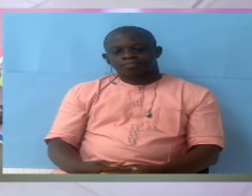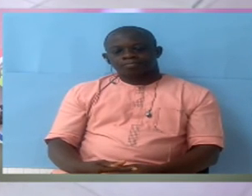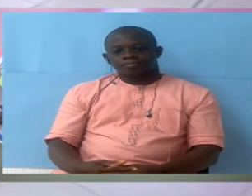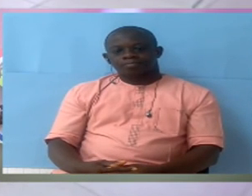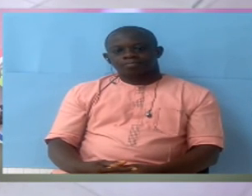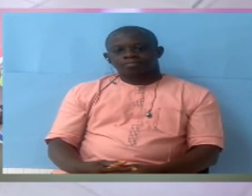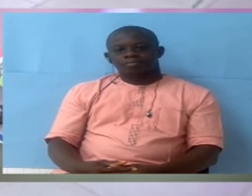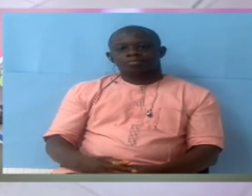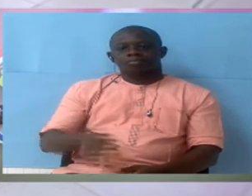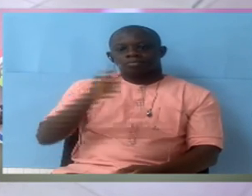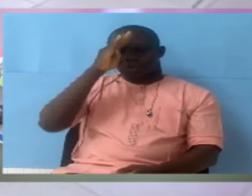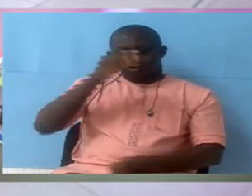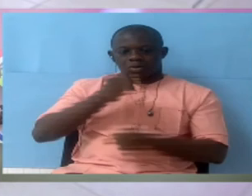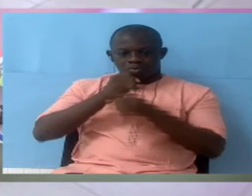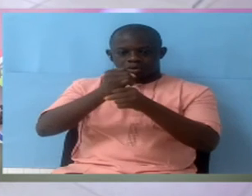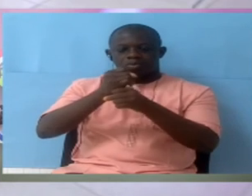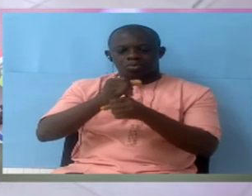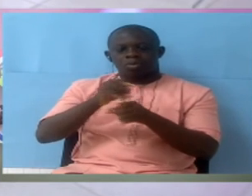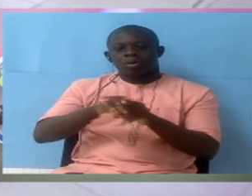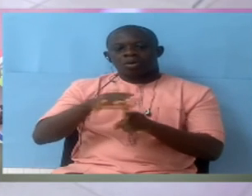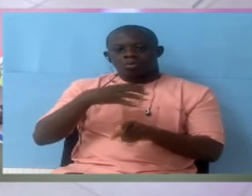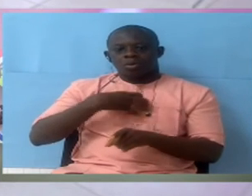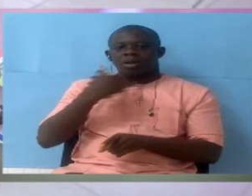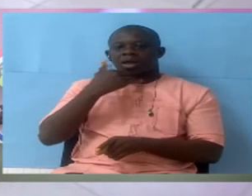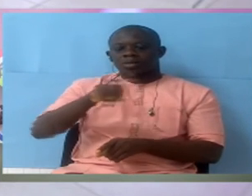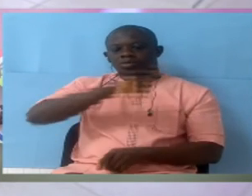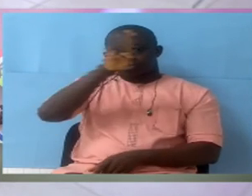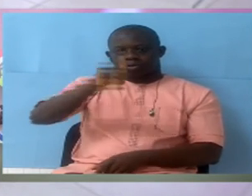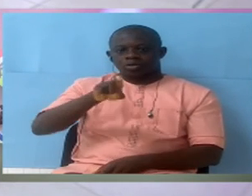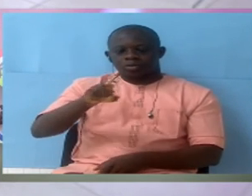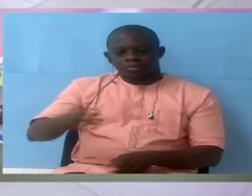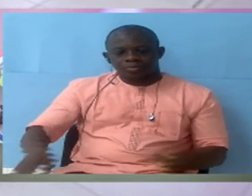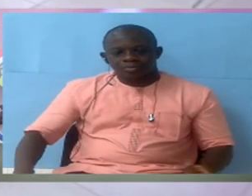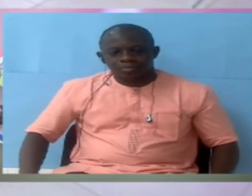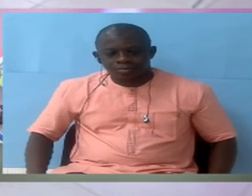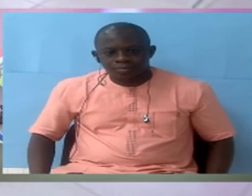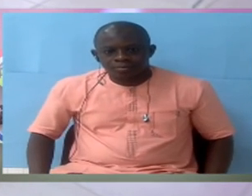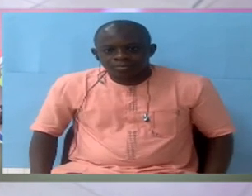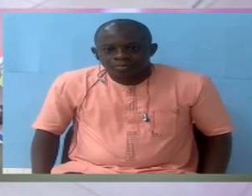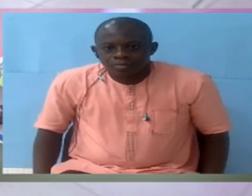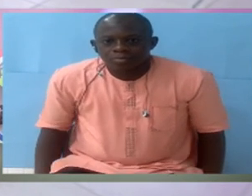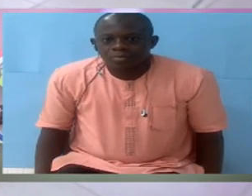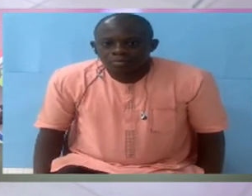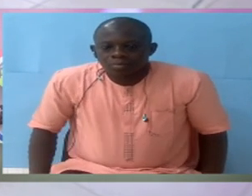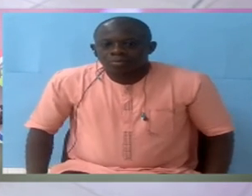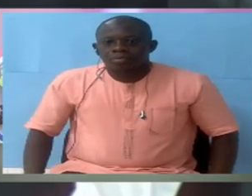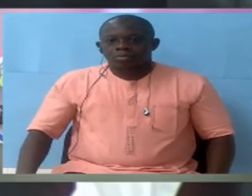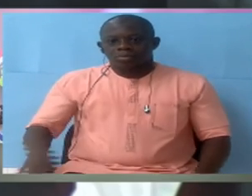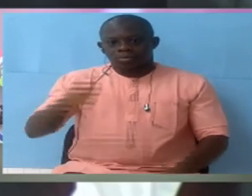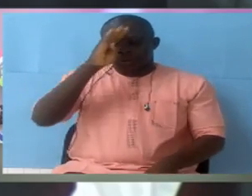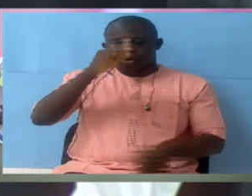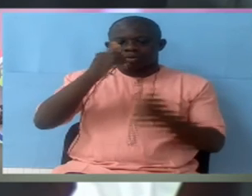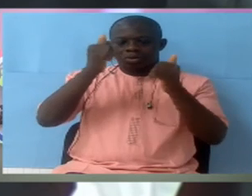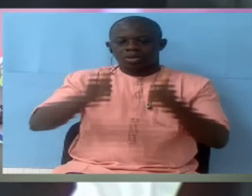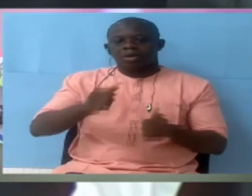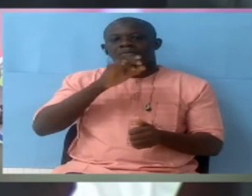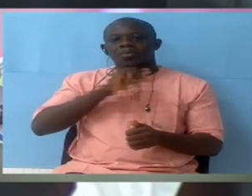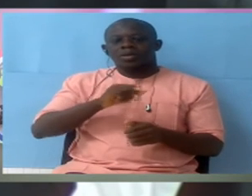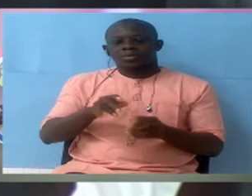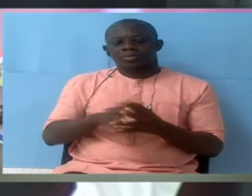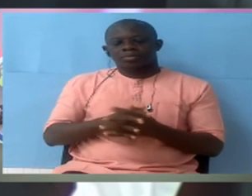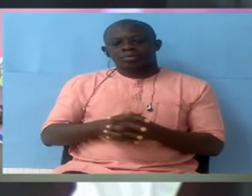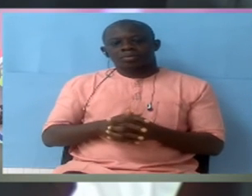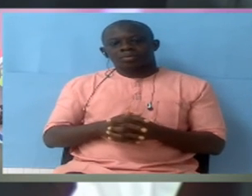Thank you. Bishop, you have the floor, please. Bishop Odiko, bugana la laaj. Thank you, Chairman. Jerejef, Chairman.